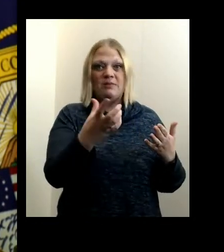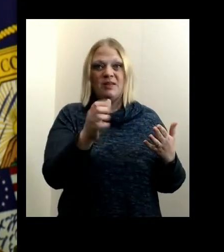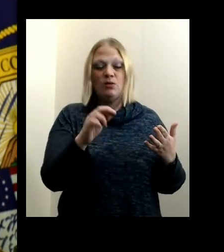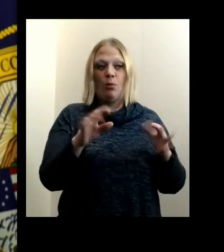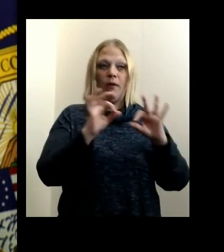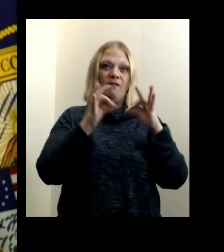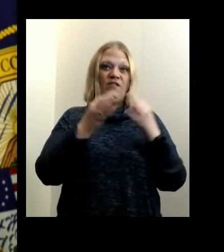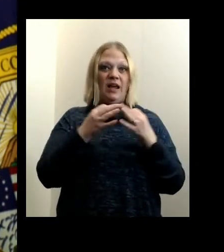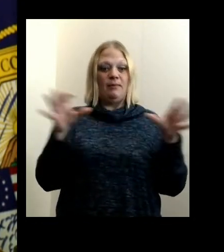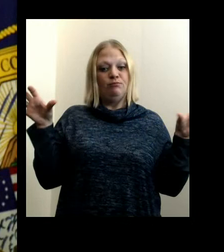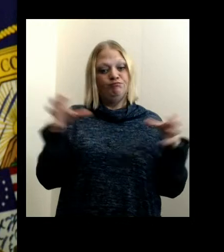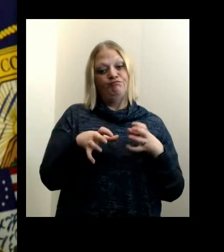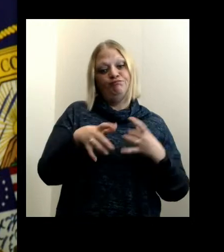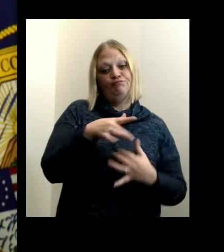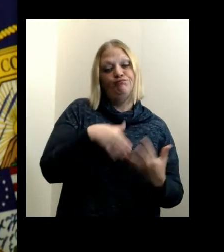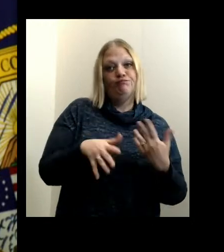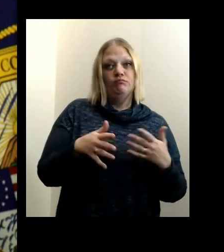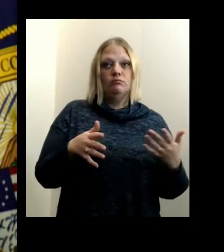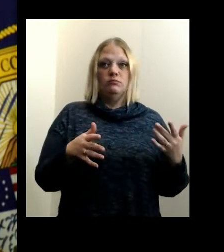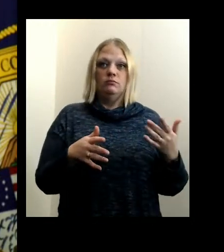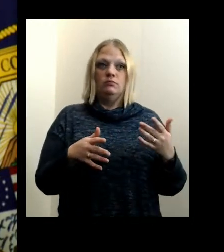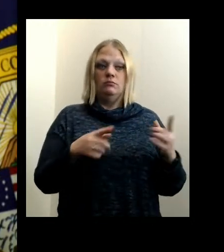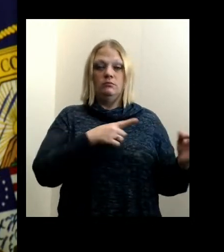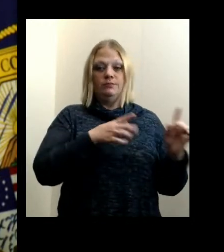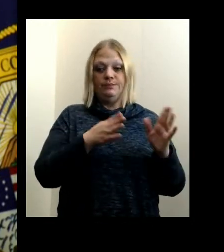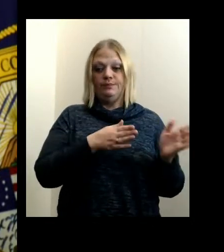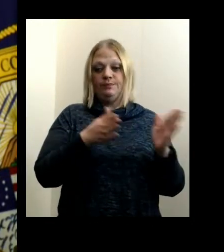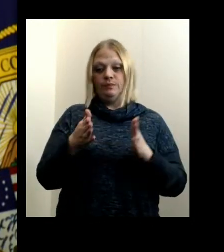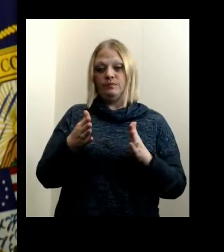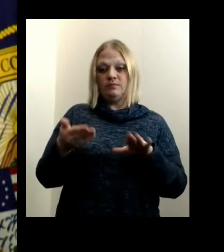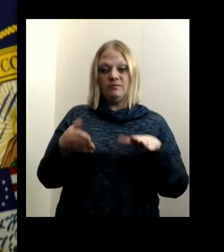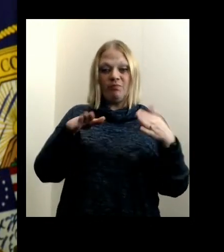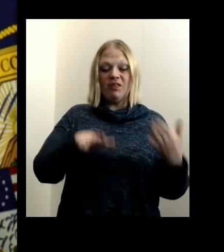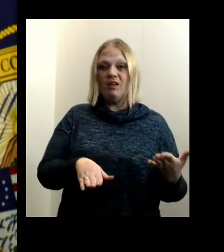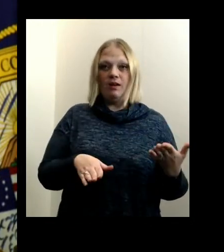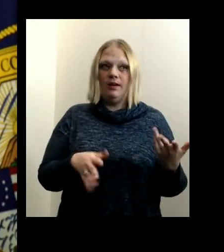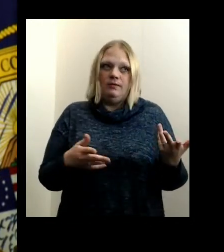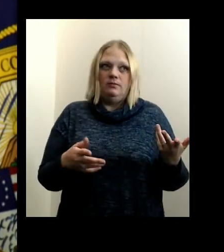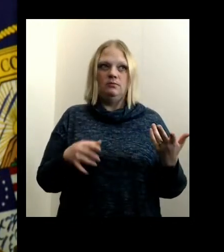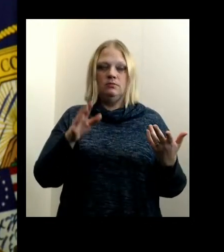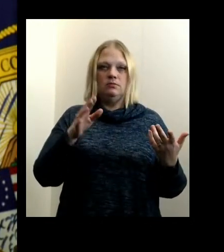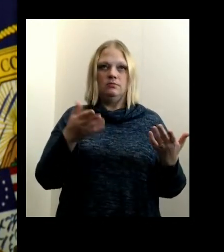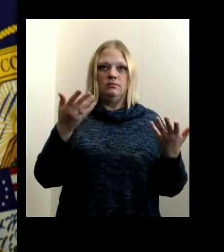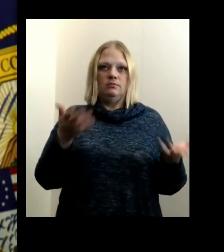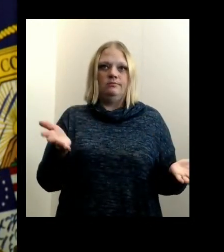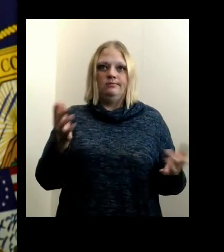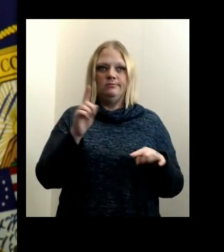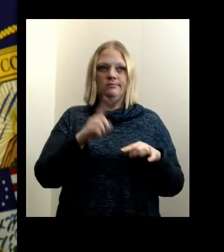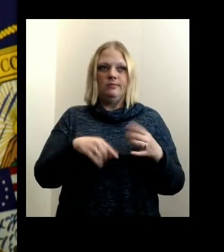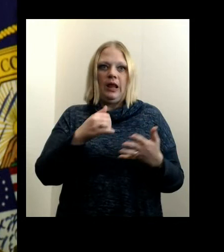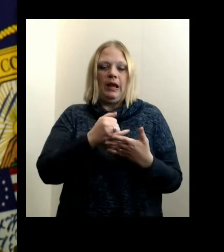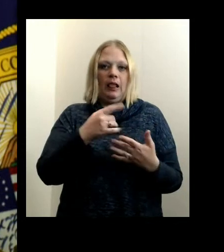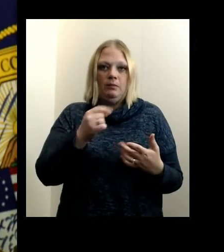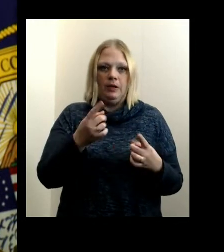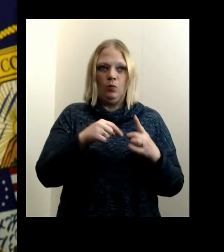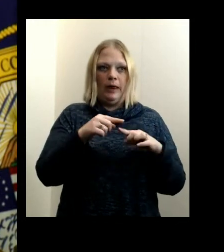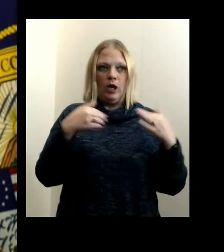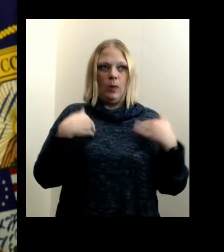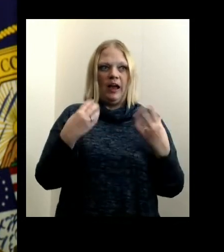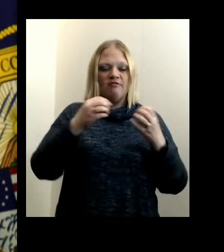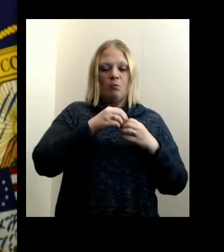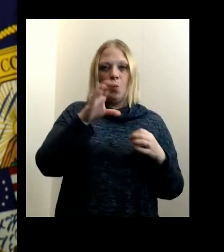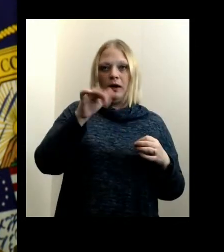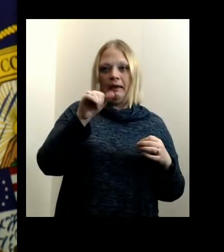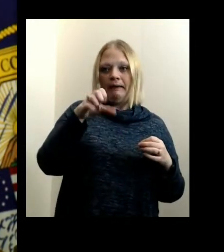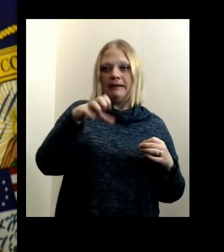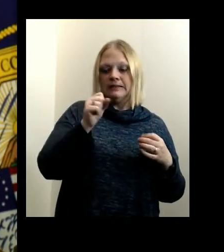family gatherings that can exist. When it comes to the deaths, it's just inevitable. When you have more cases, you're going to have more deaths. And we've been